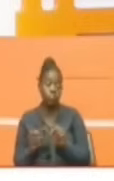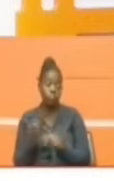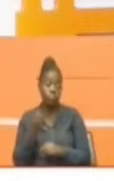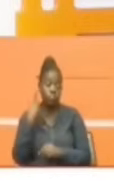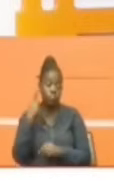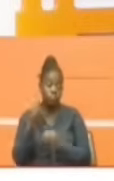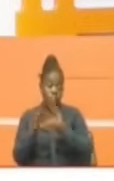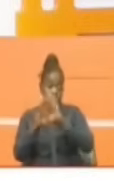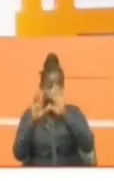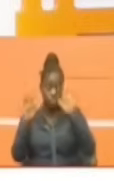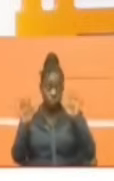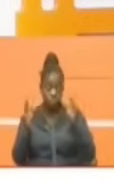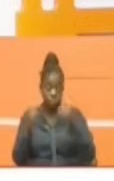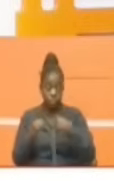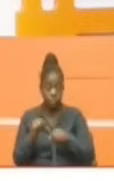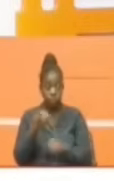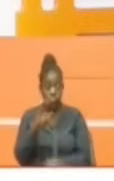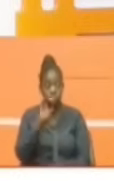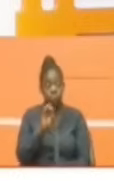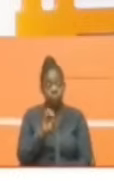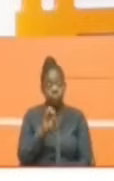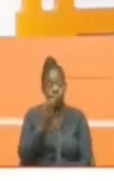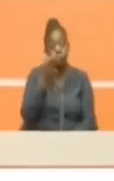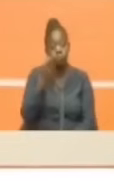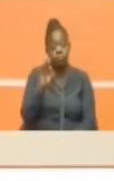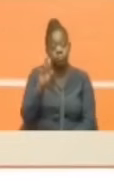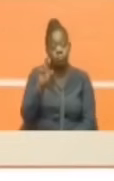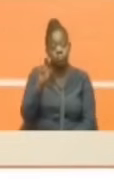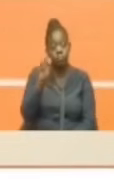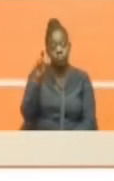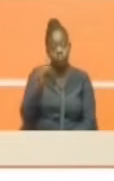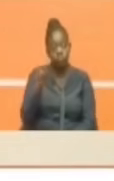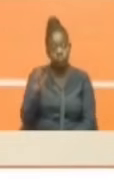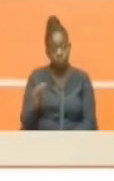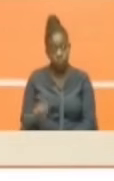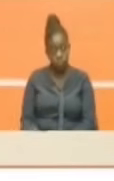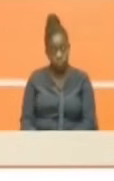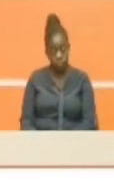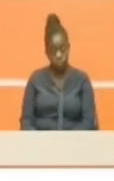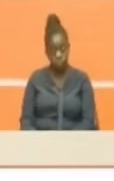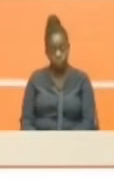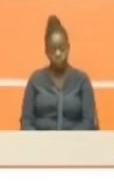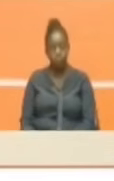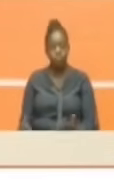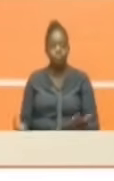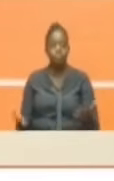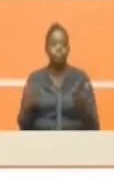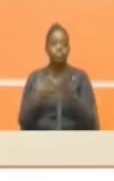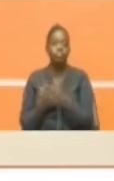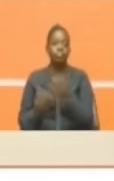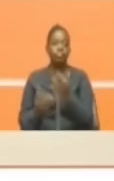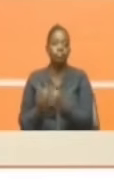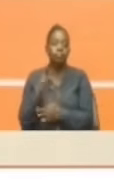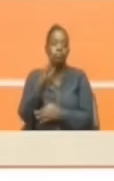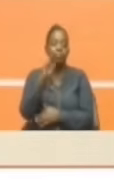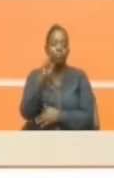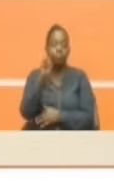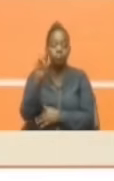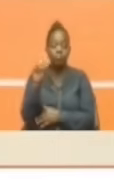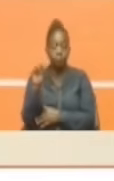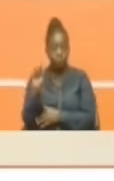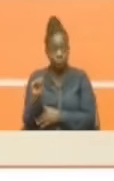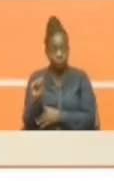bategere bulungi enkola eno ya IFRIS bannamakolero nga bayita mu kibiina ekibagadde kya Uganda Manufacturers